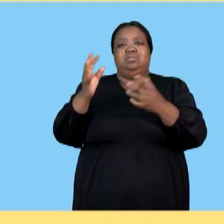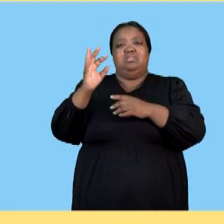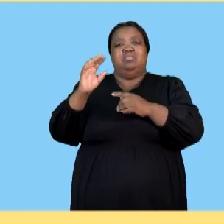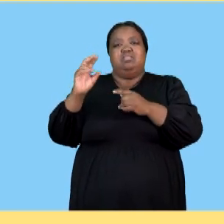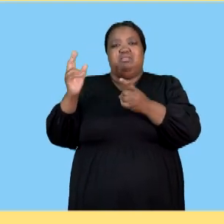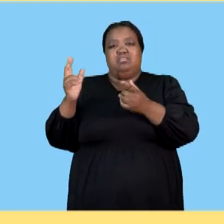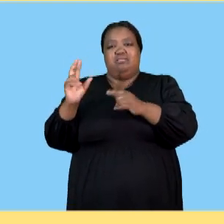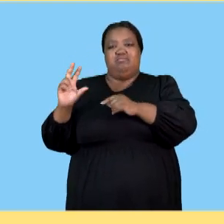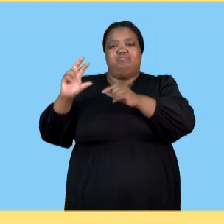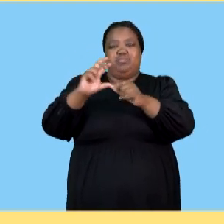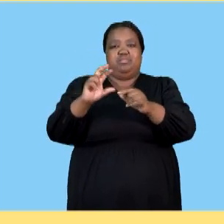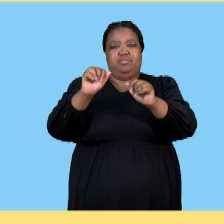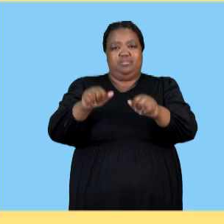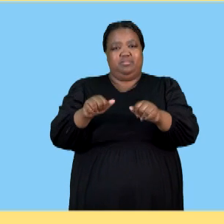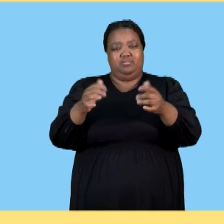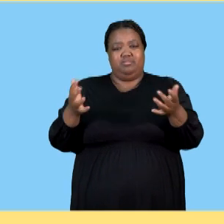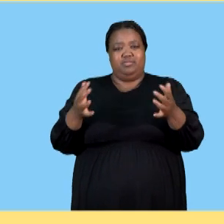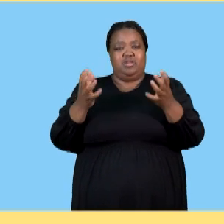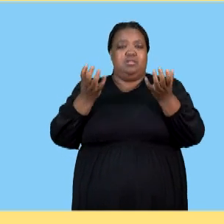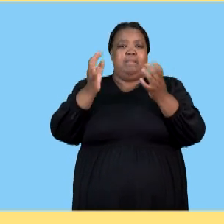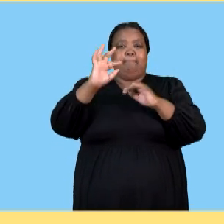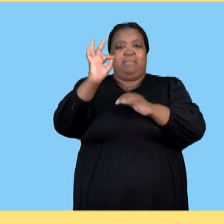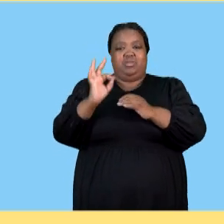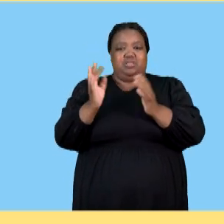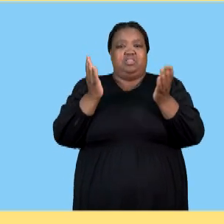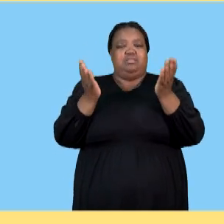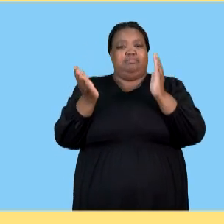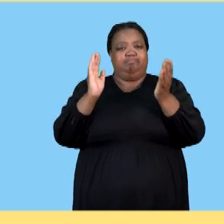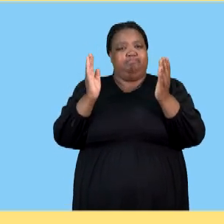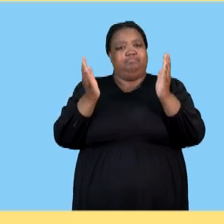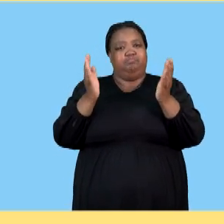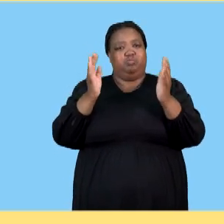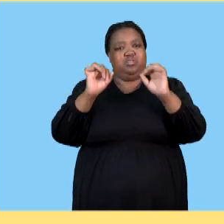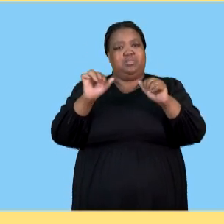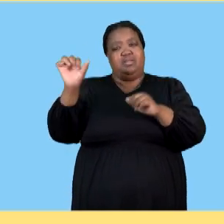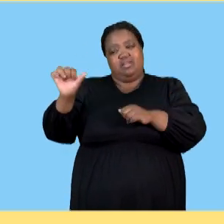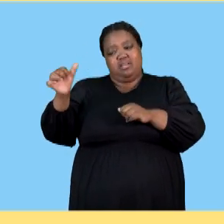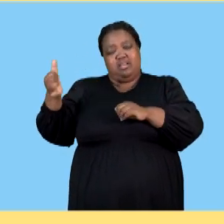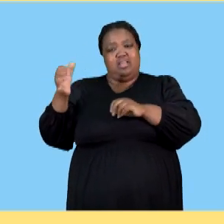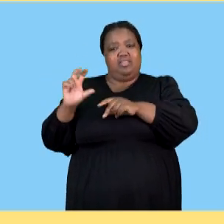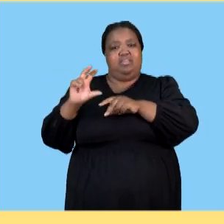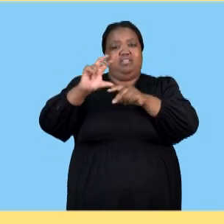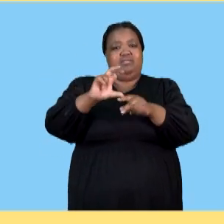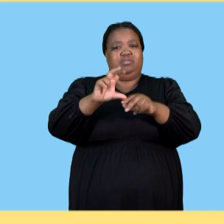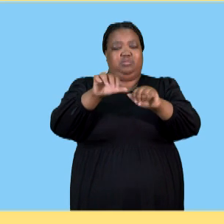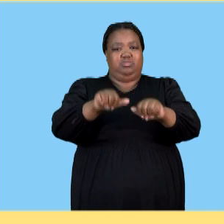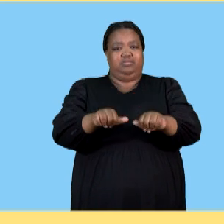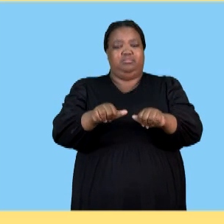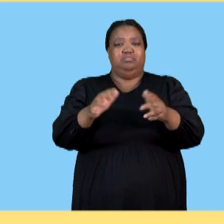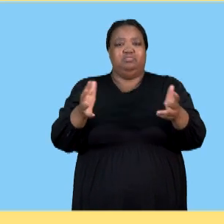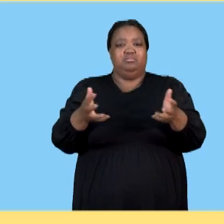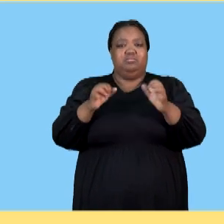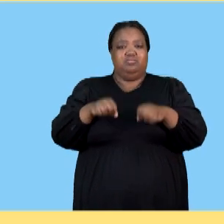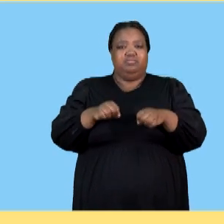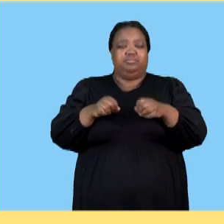be able to calculate this percentage on return on owner's equity and then compare it with other investments that would